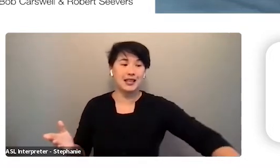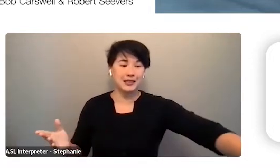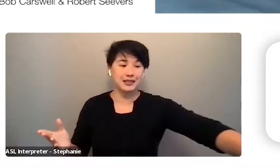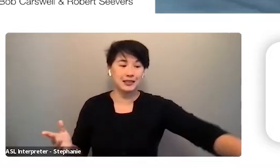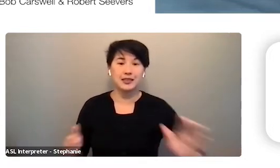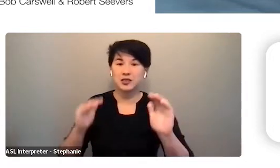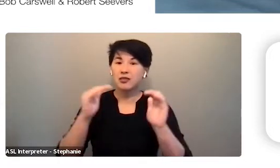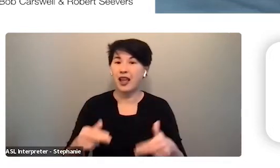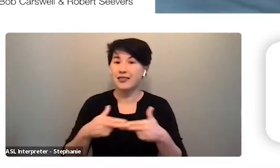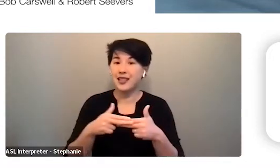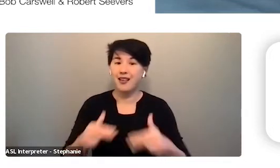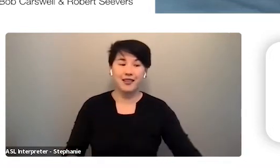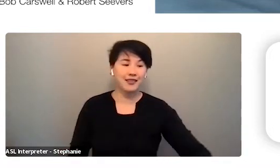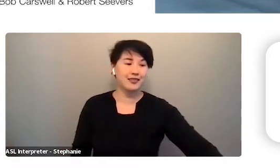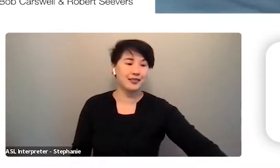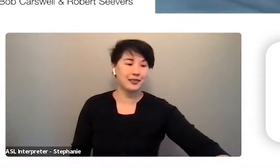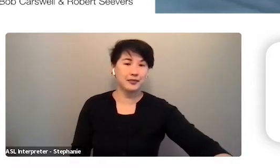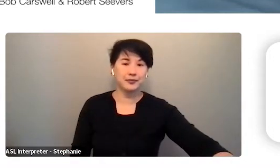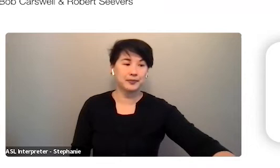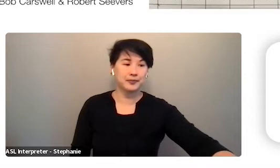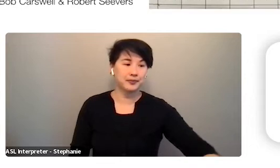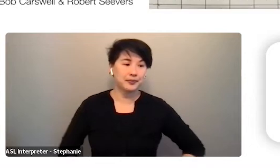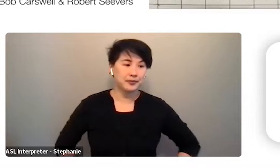next slide if you can.